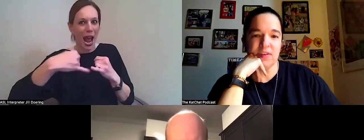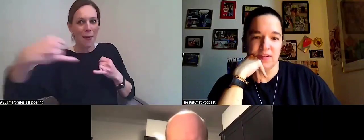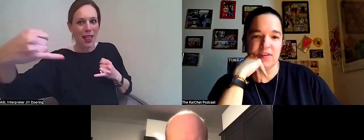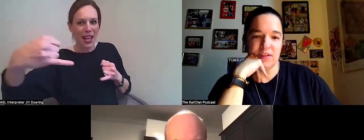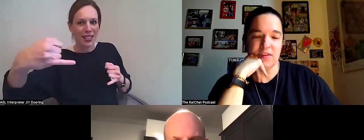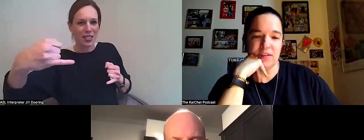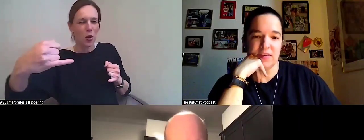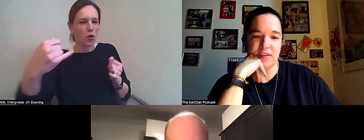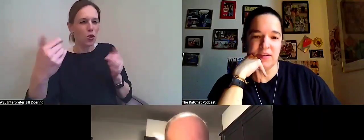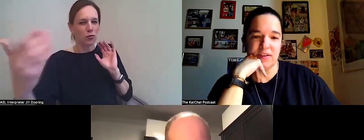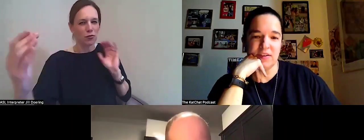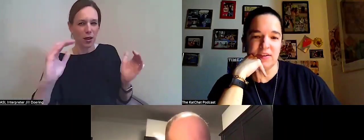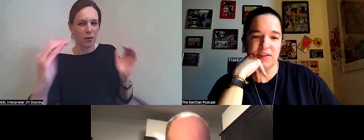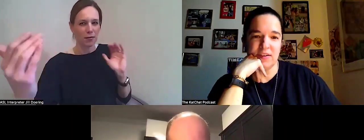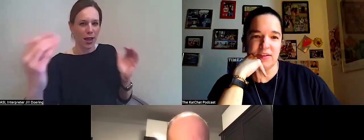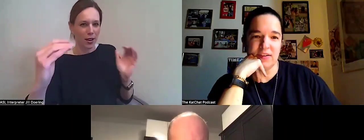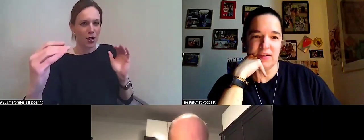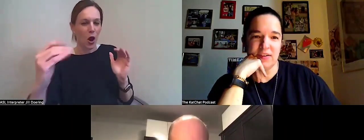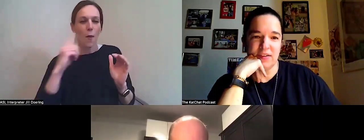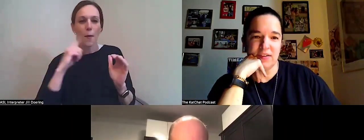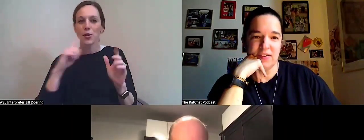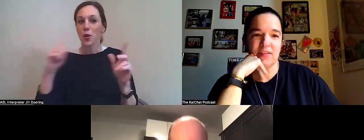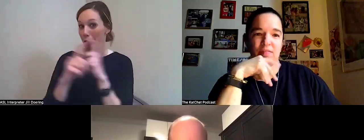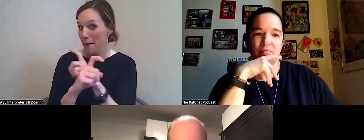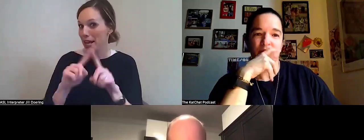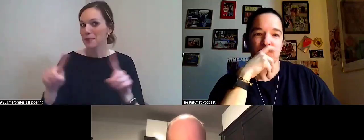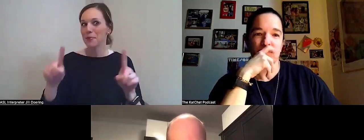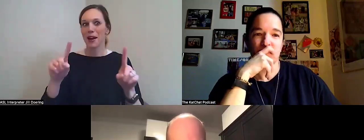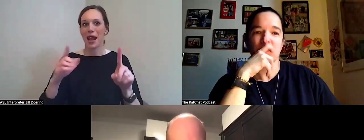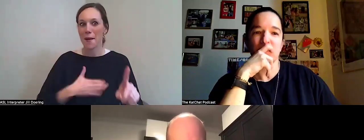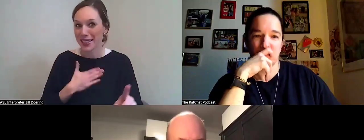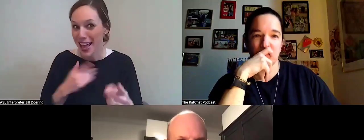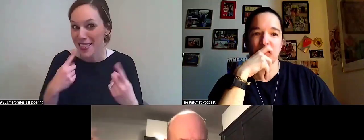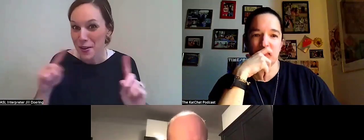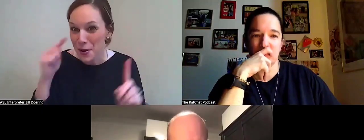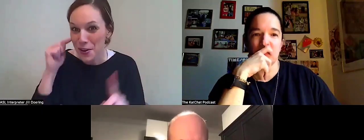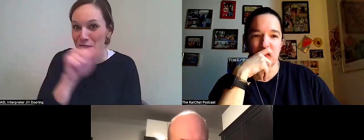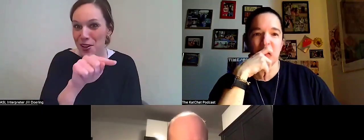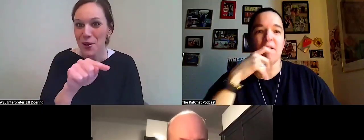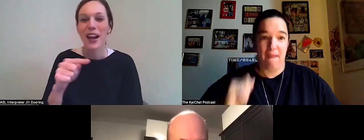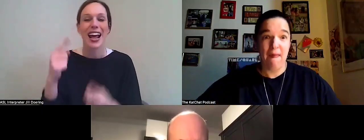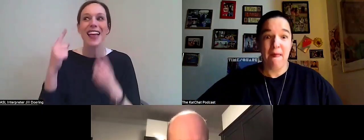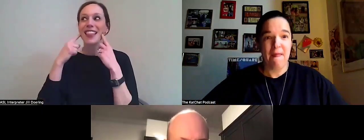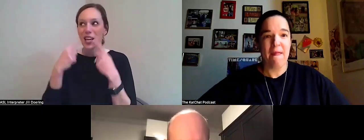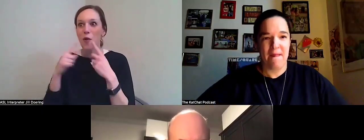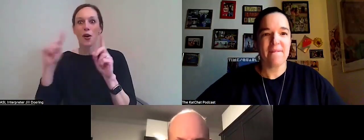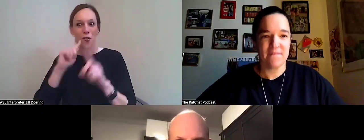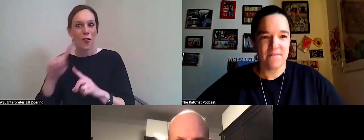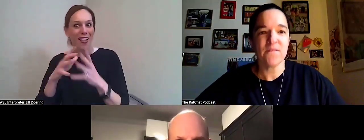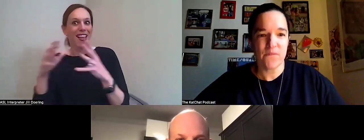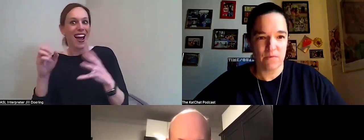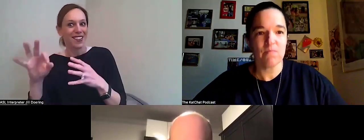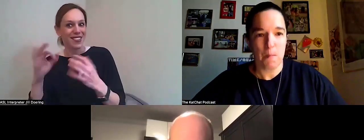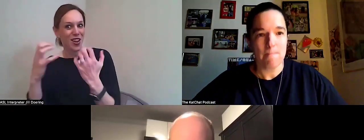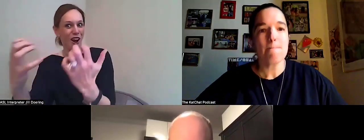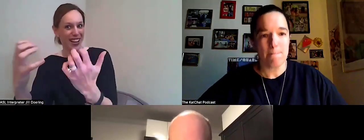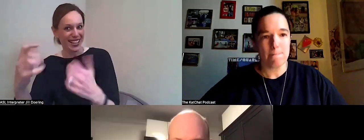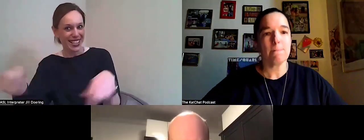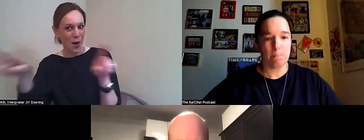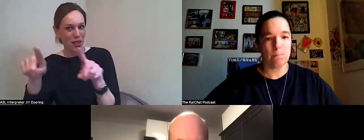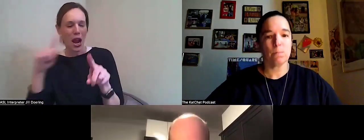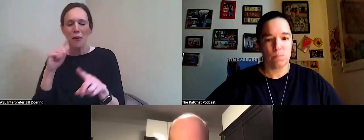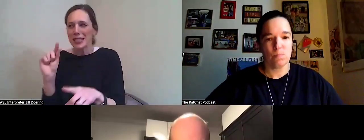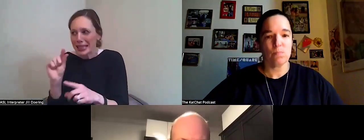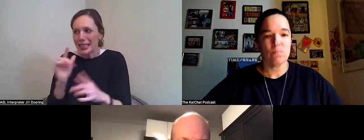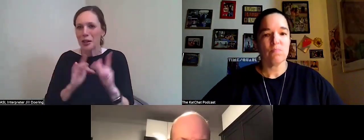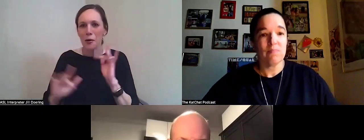So complex, but I'm glad that it worked for you and worked for a lot of the audience out there. I was a little worried, but I think